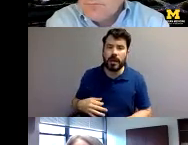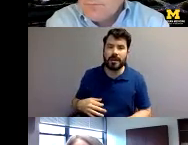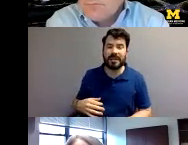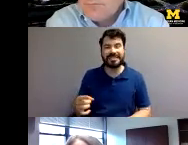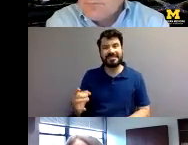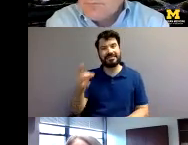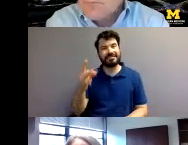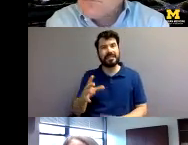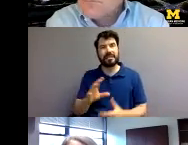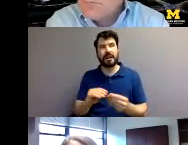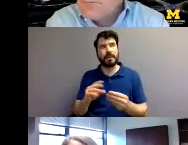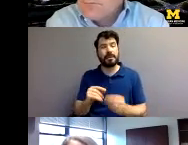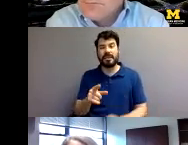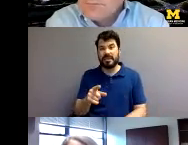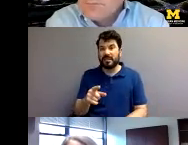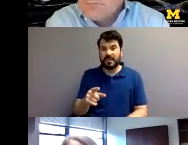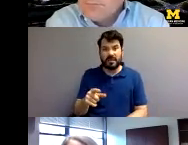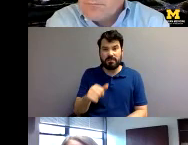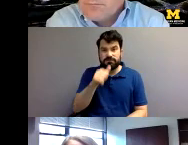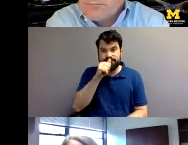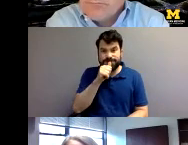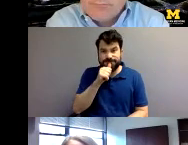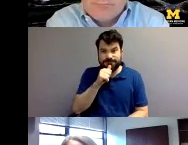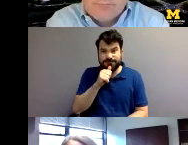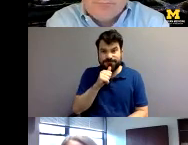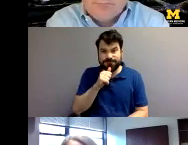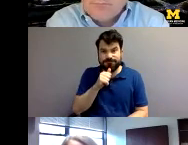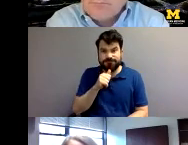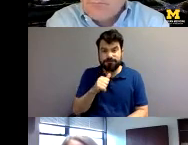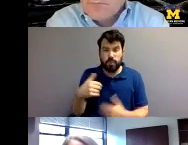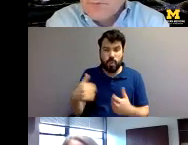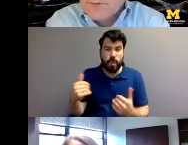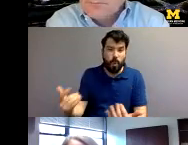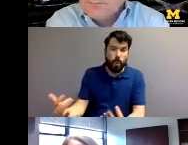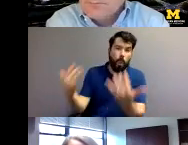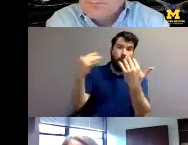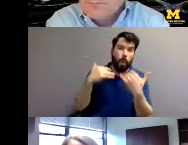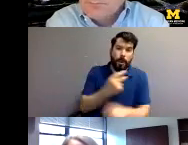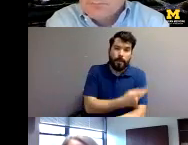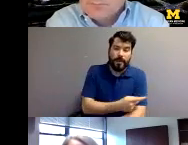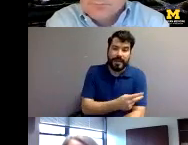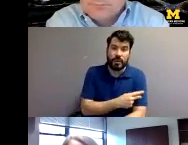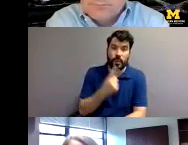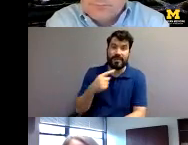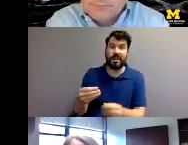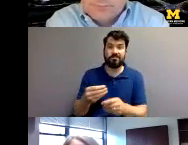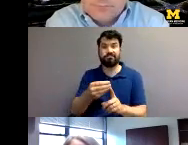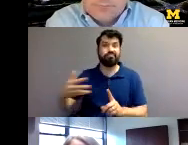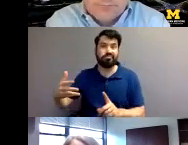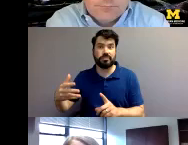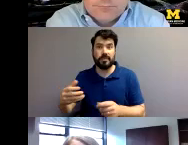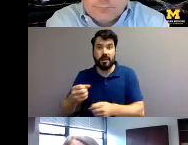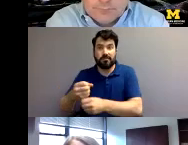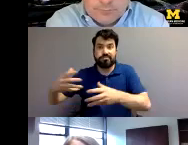plagued with this volume of patients that we've had to increase surge space within the emergency department and